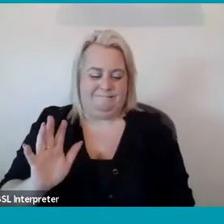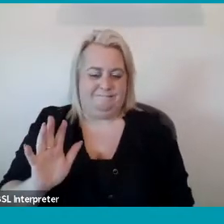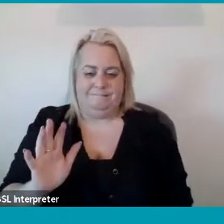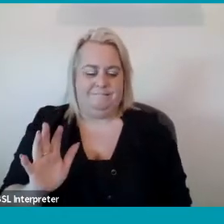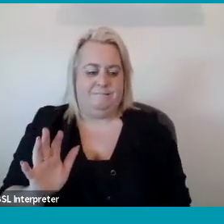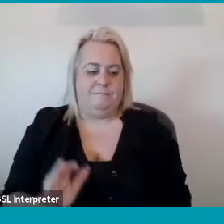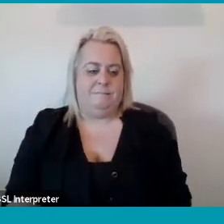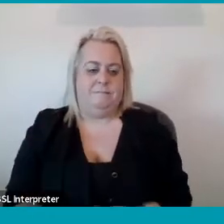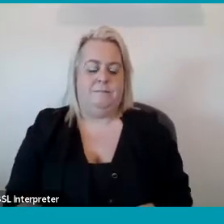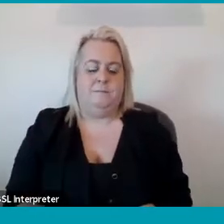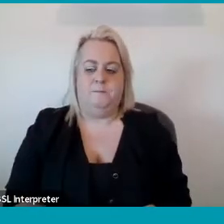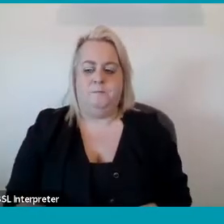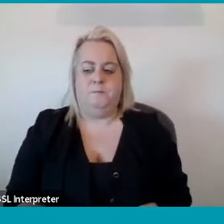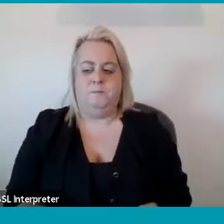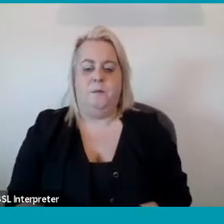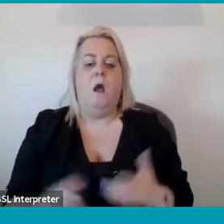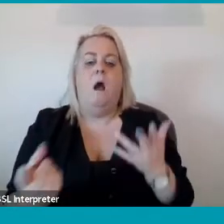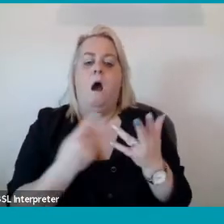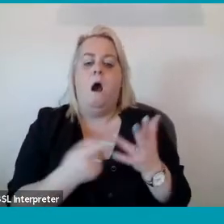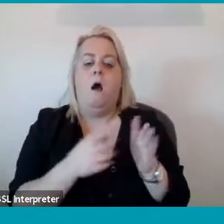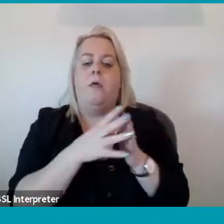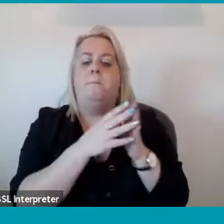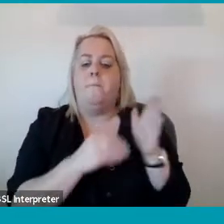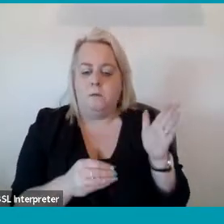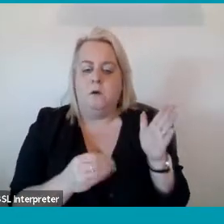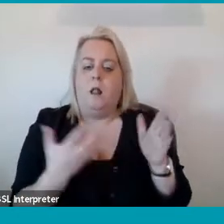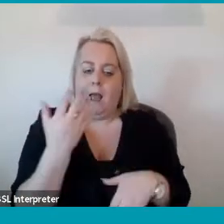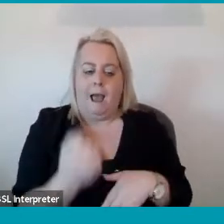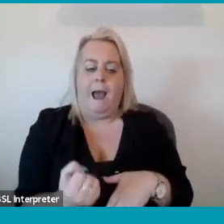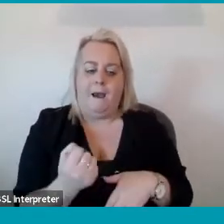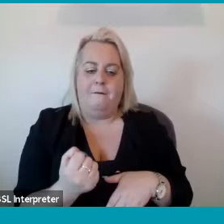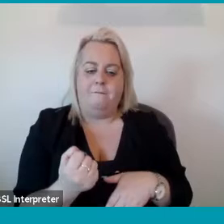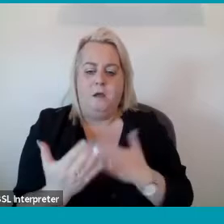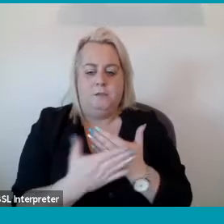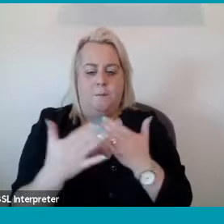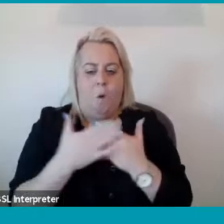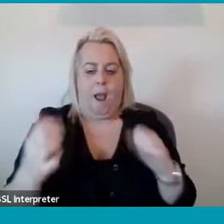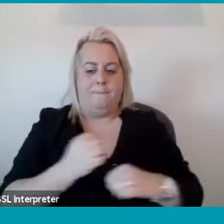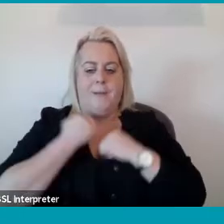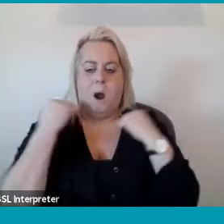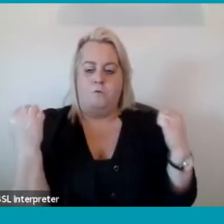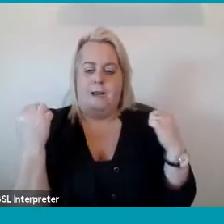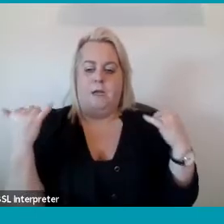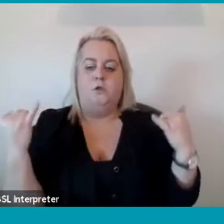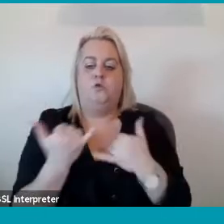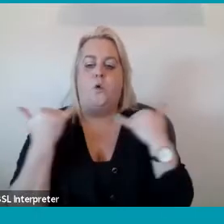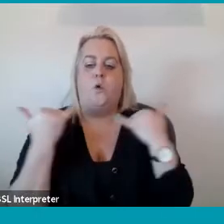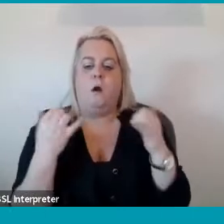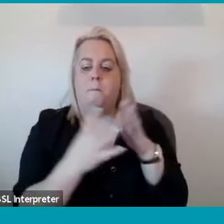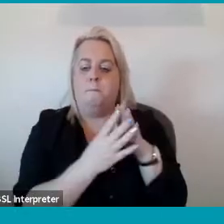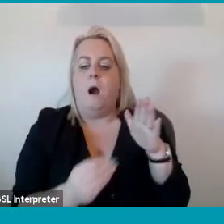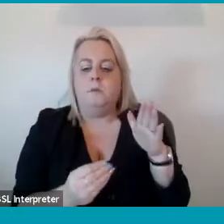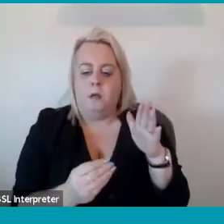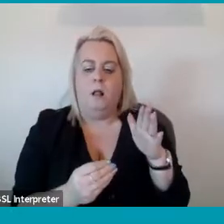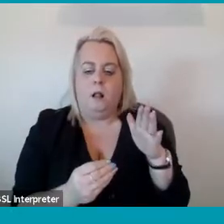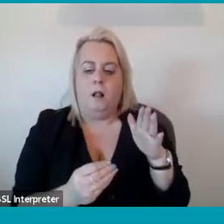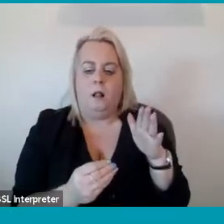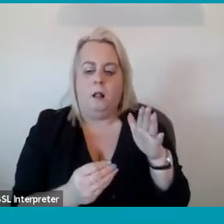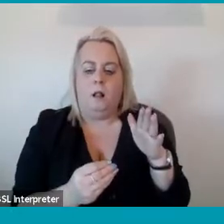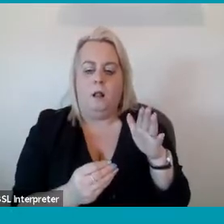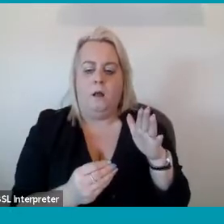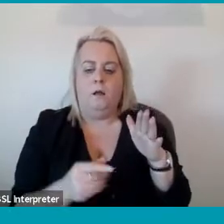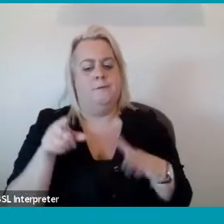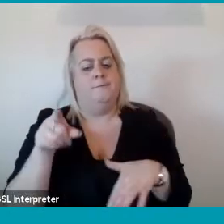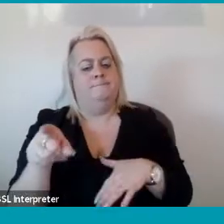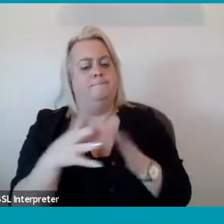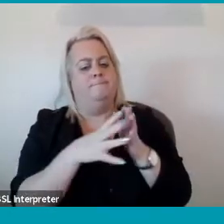an alternative to the medical model. It's much, much more empowering. It's the social model. So the social model says,